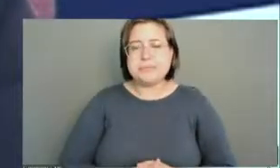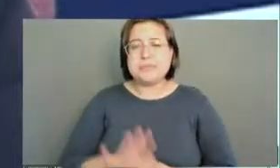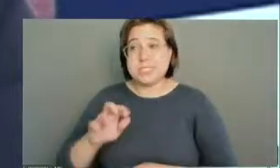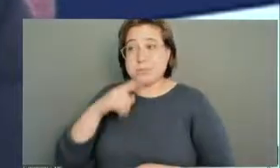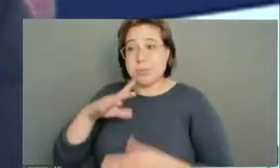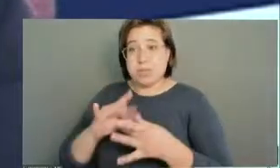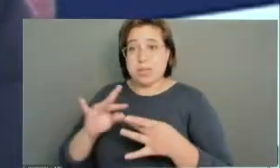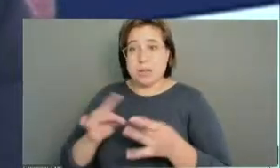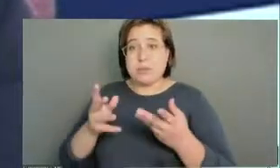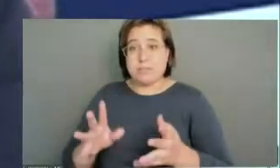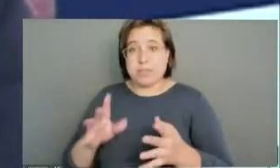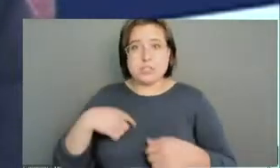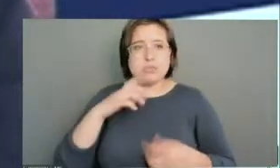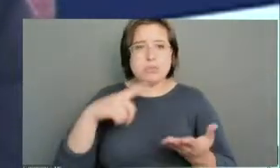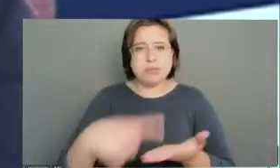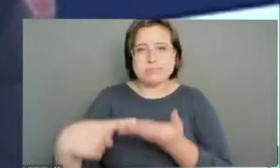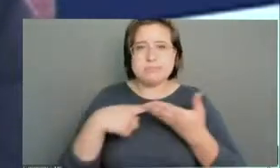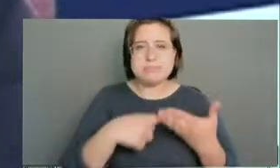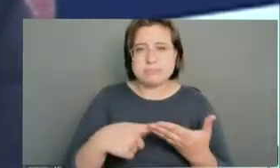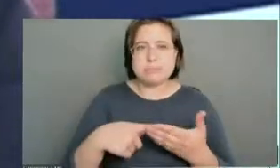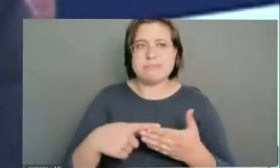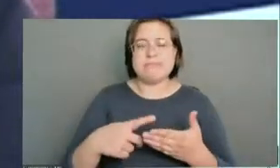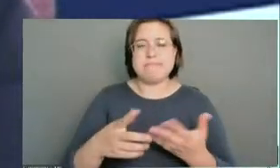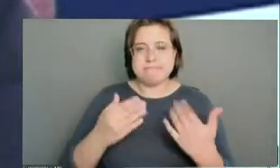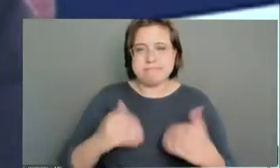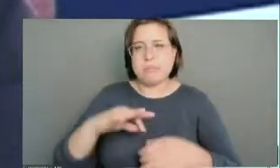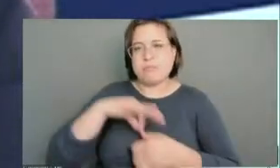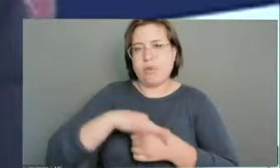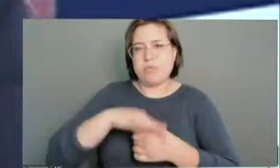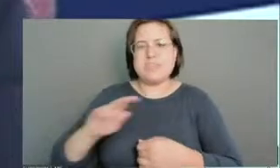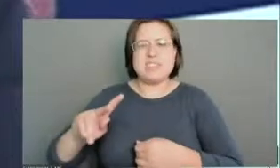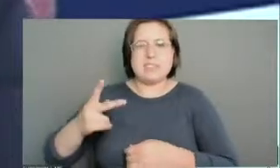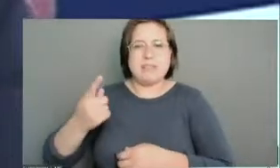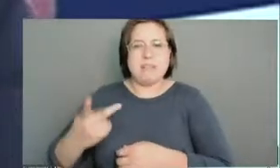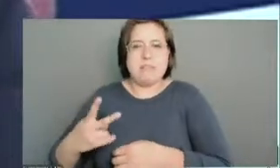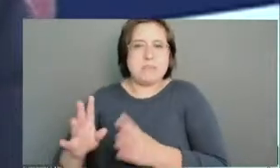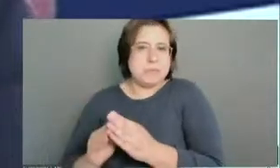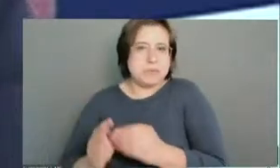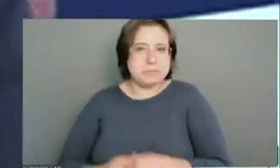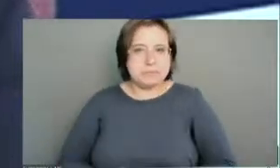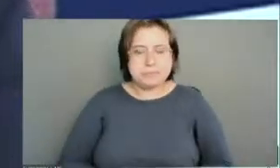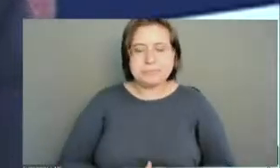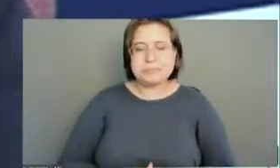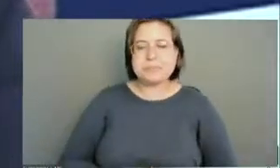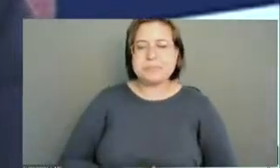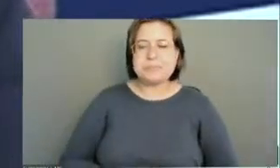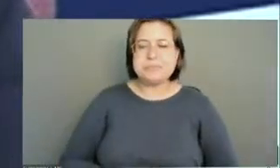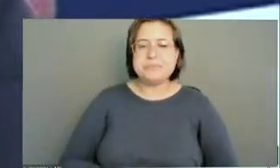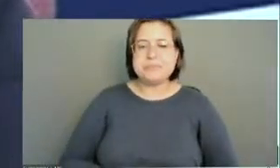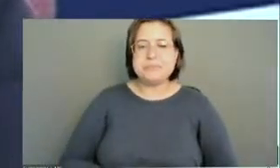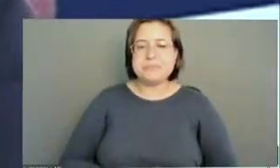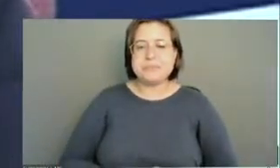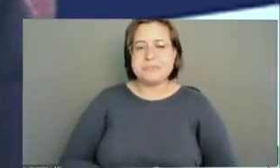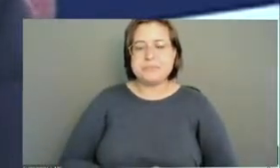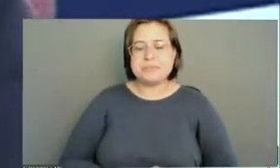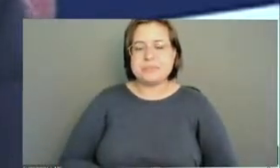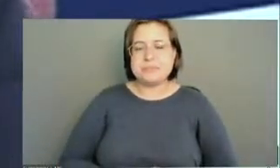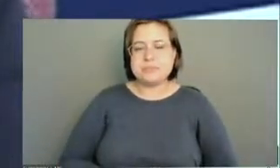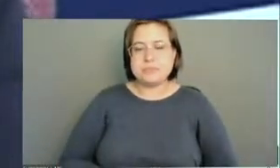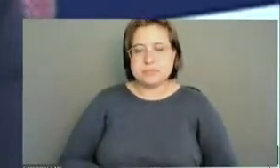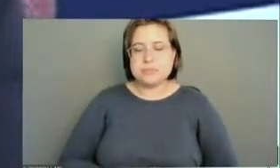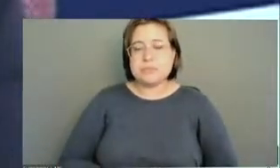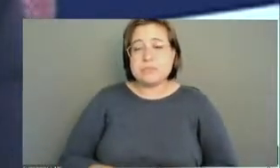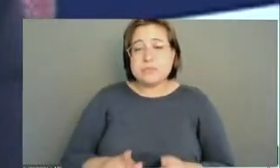as needed ahead of voting in the second half of the meeting. I also want to extend my deep appreciation to the federal